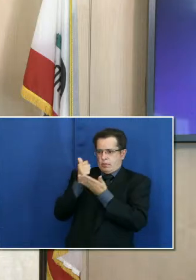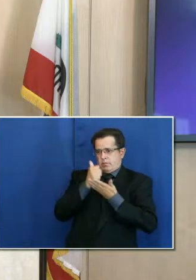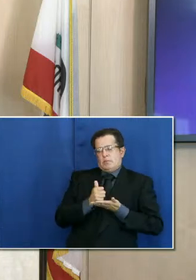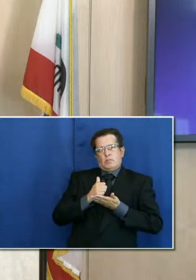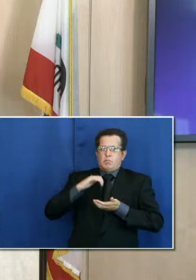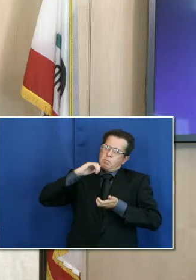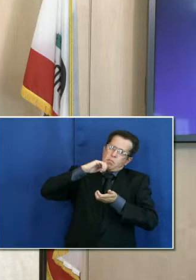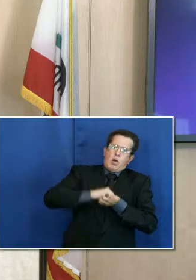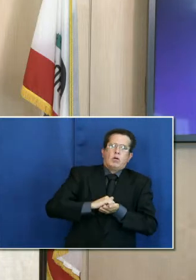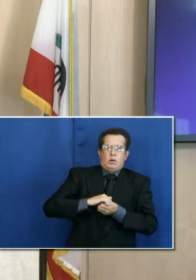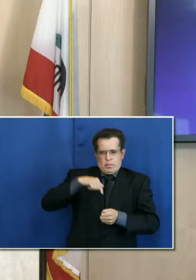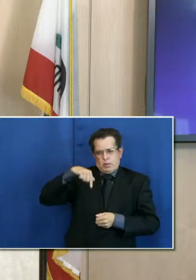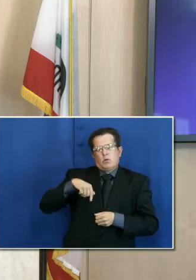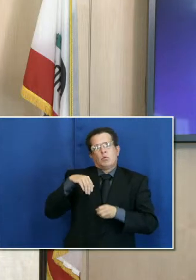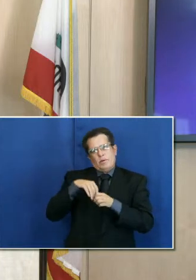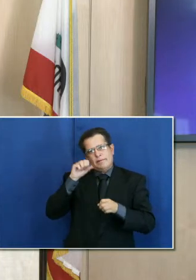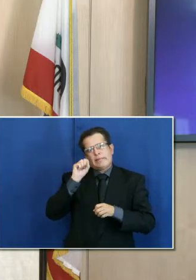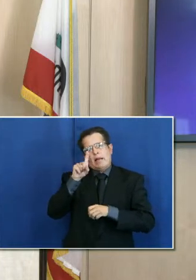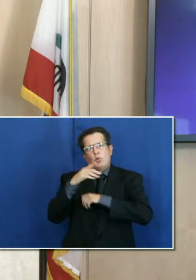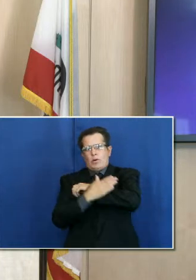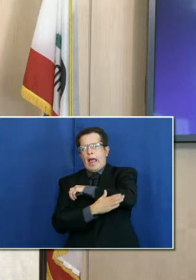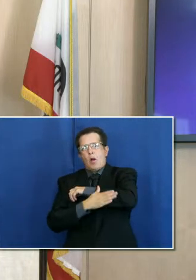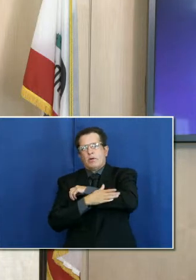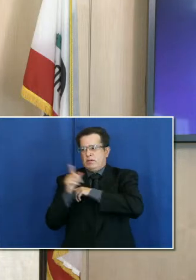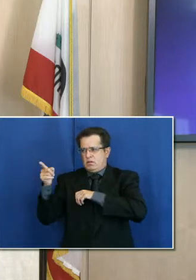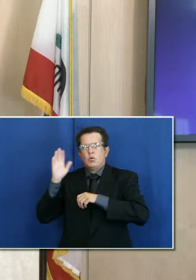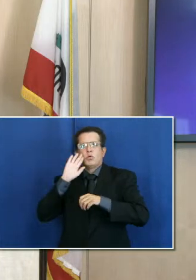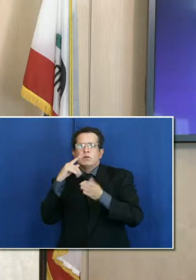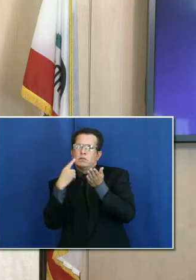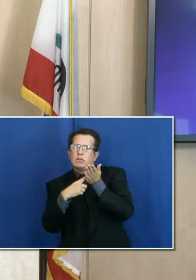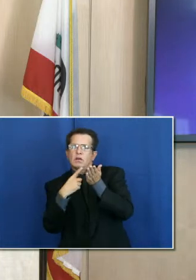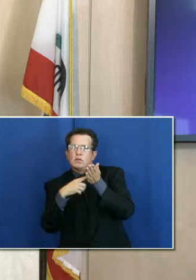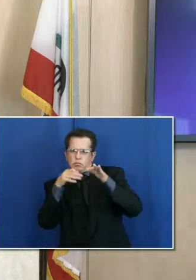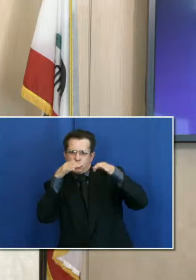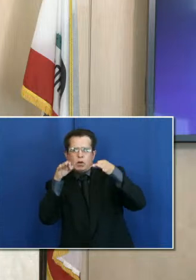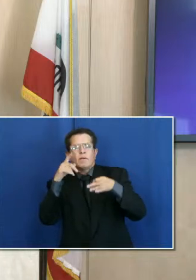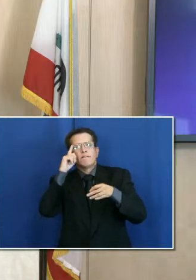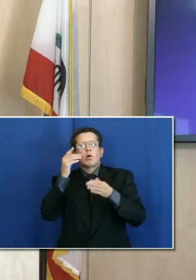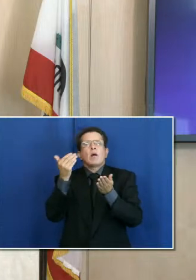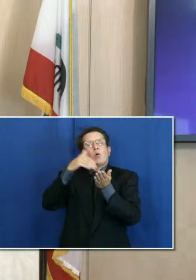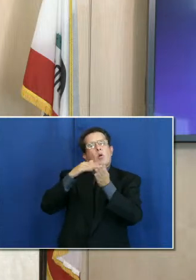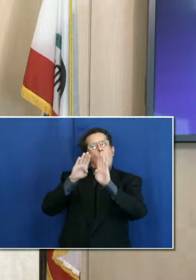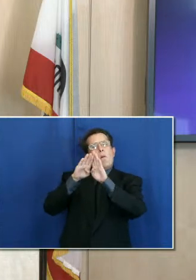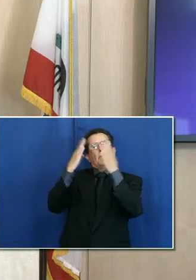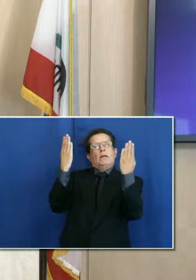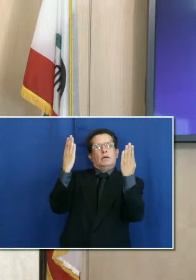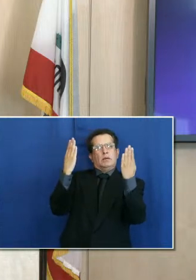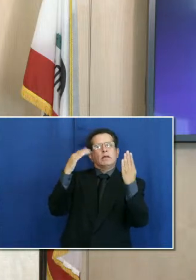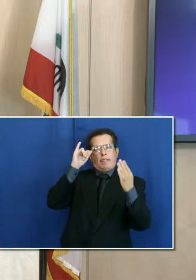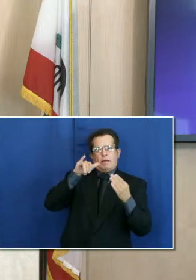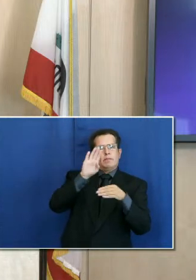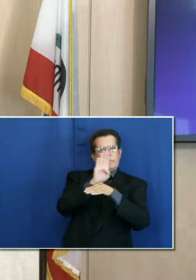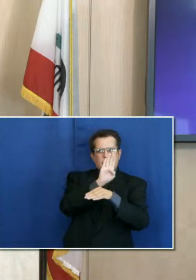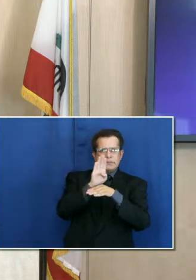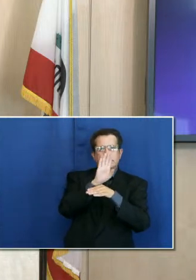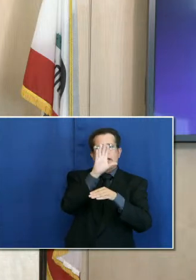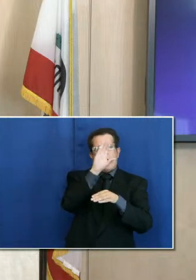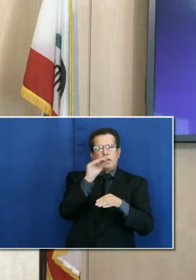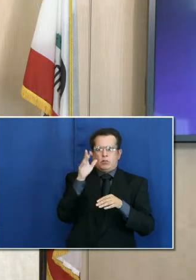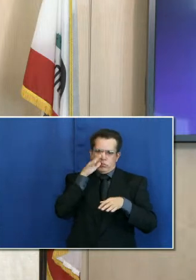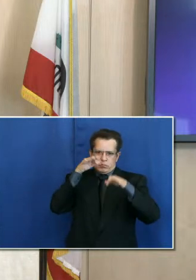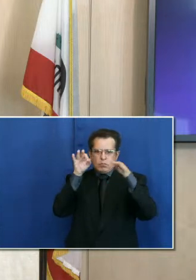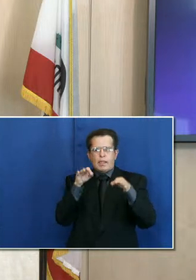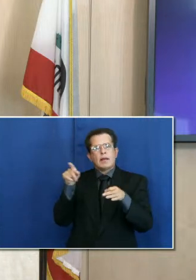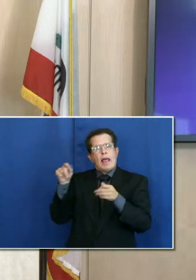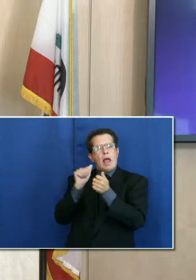in hand with the county of San Diego. Chris is going to talk a little bit about reopenings and certainly fill us in regards to how